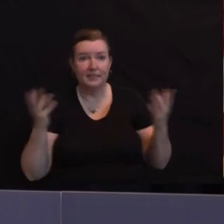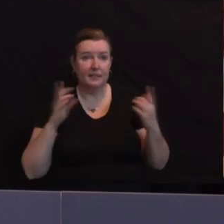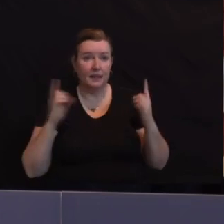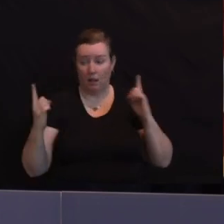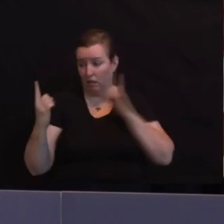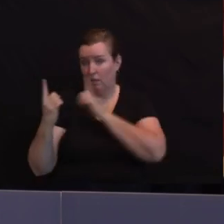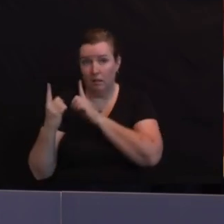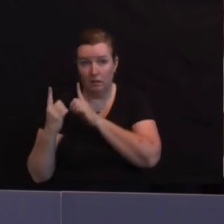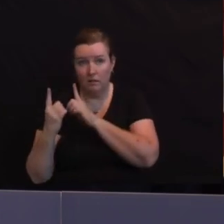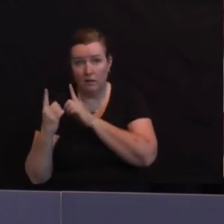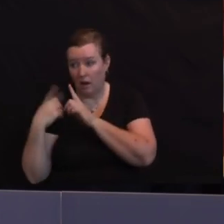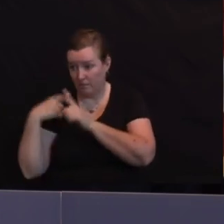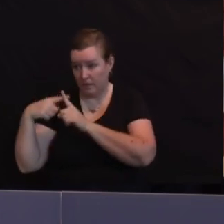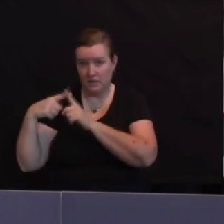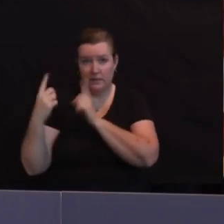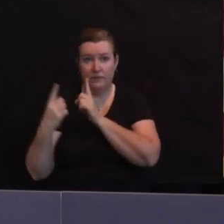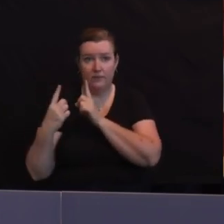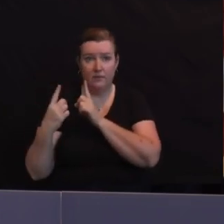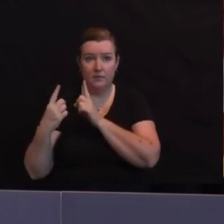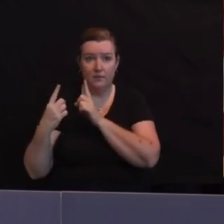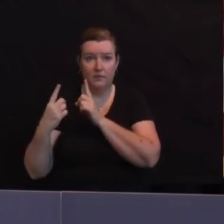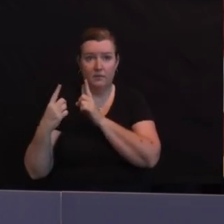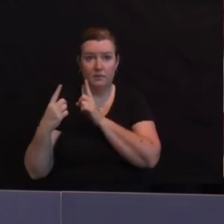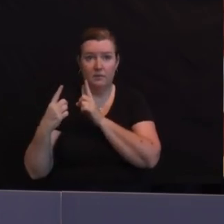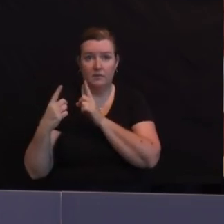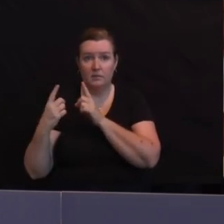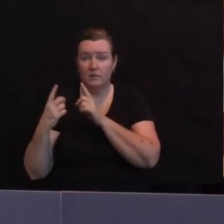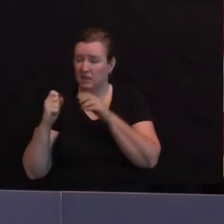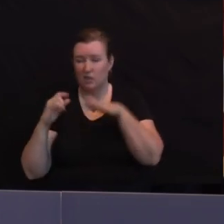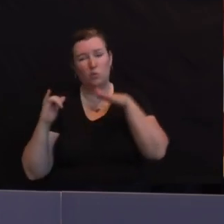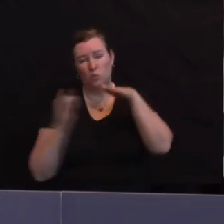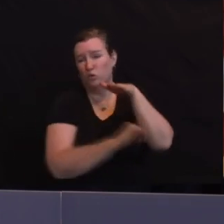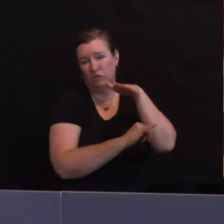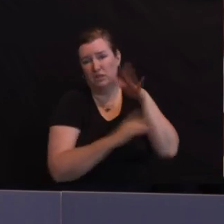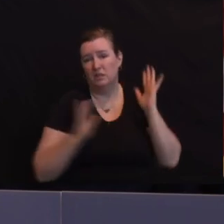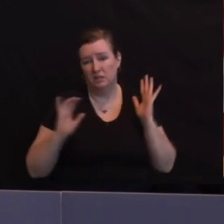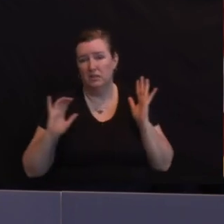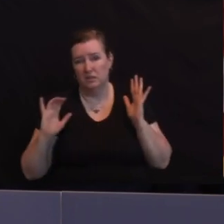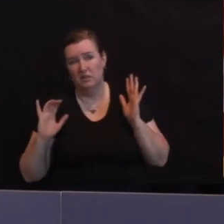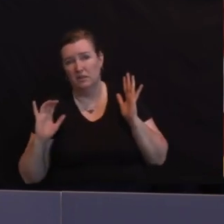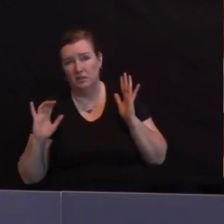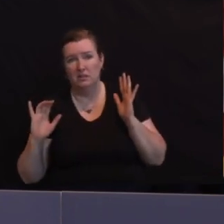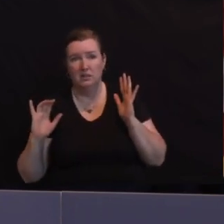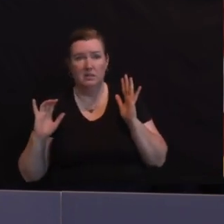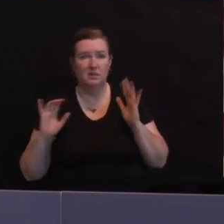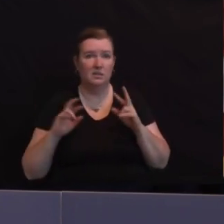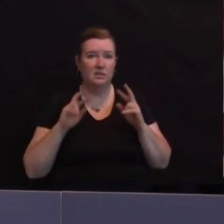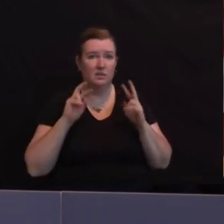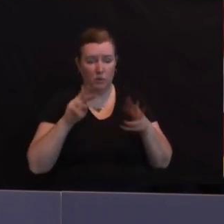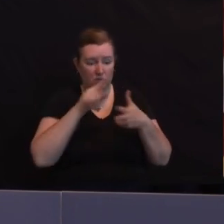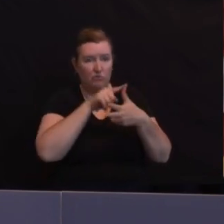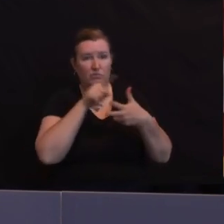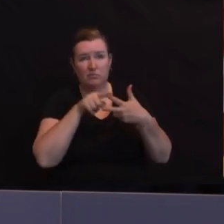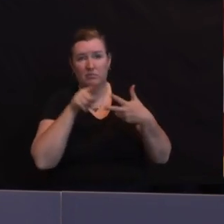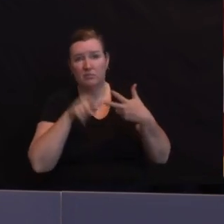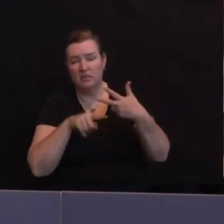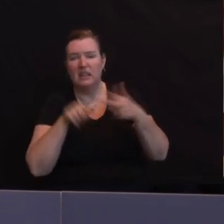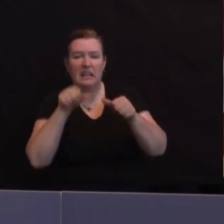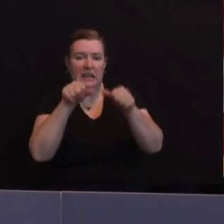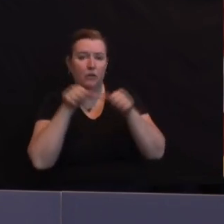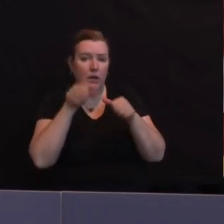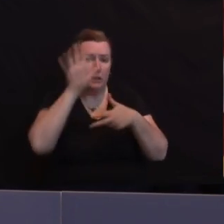has had COVID-19, quarantining. We are monitoring several specific areas of concern where we are seeing increases